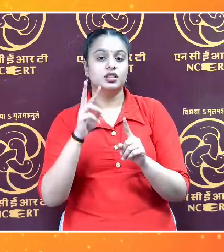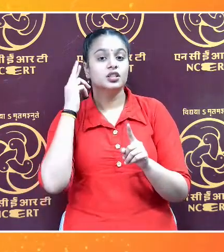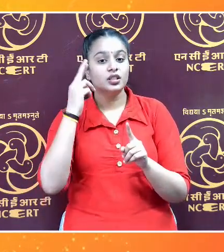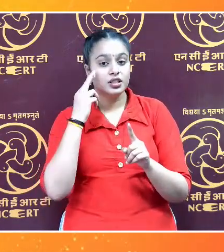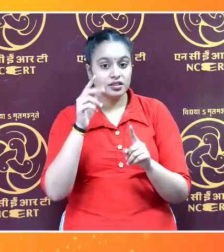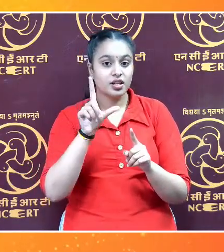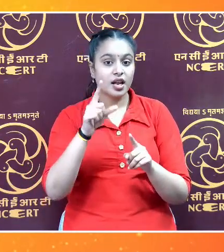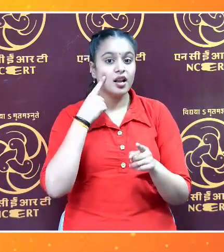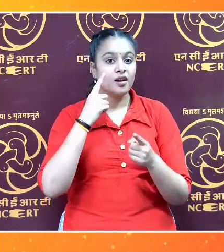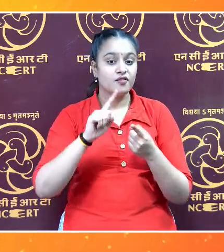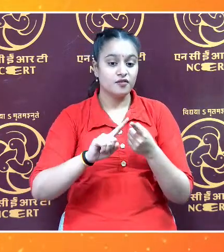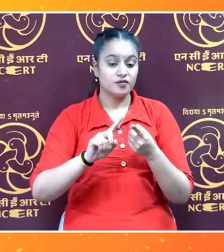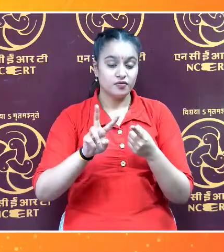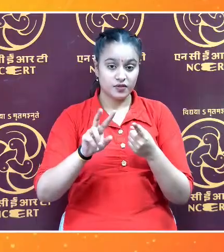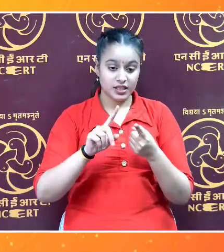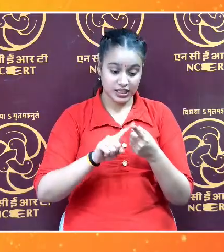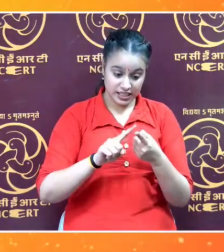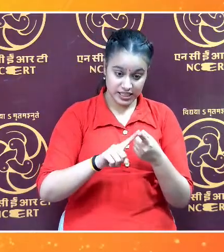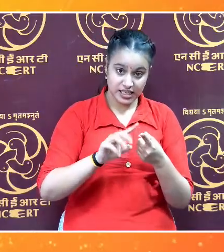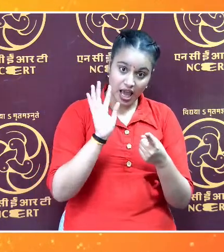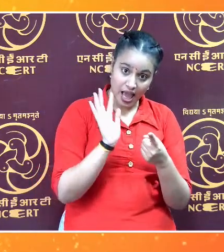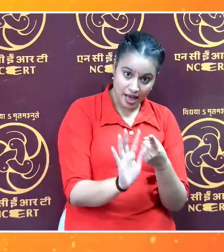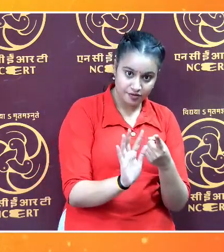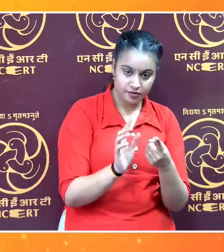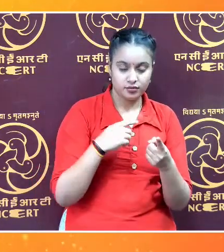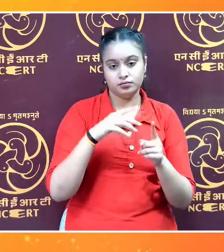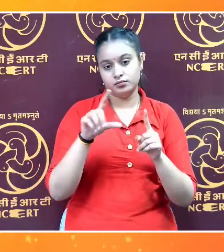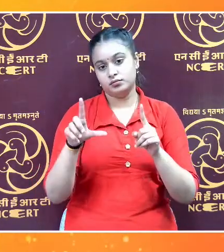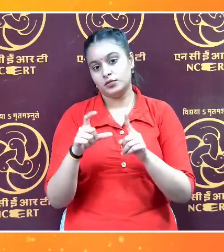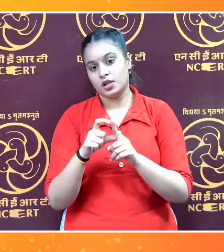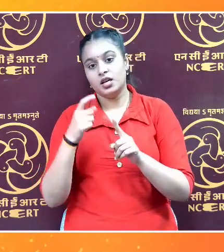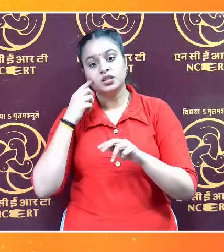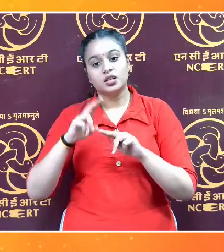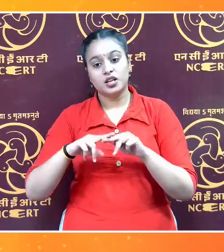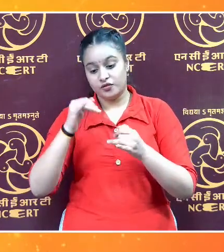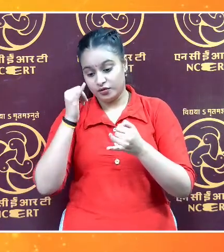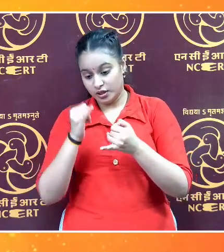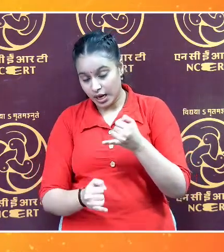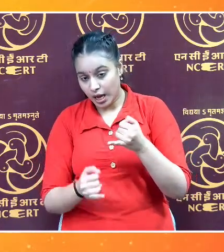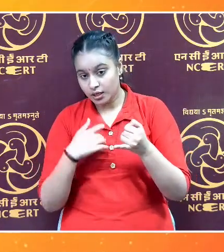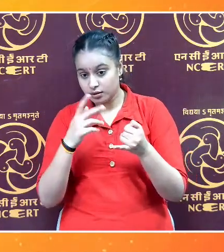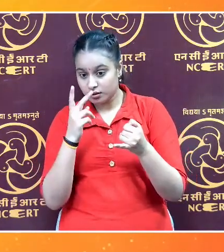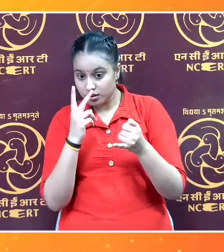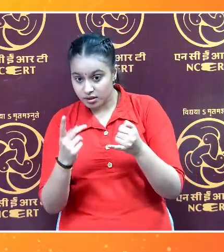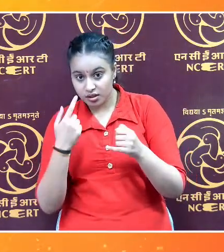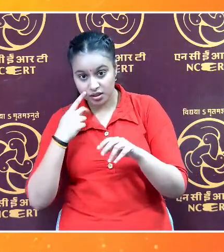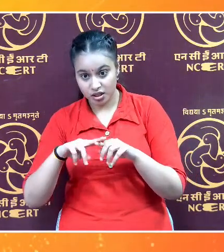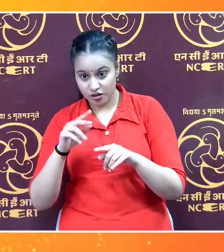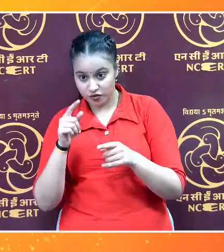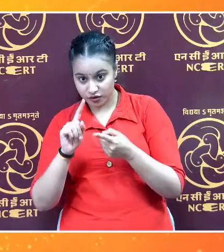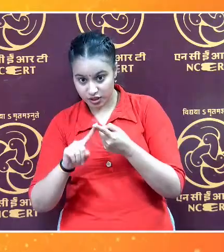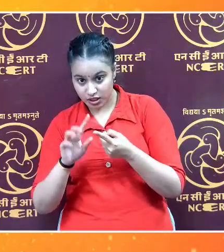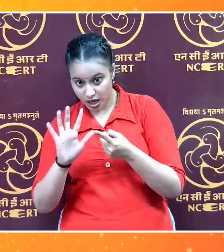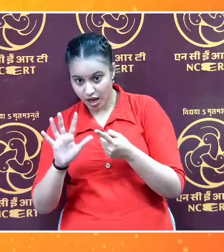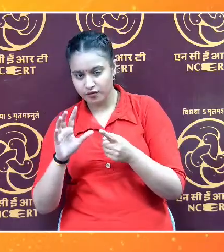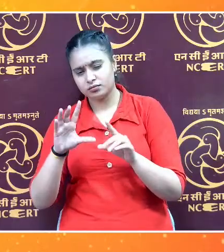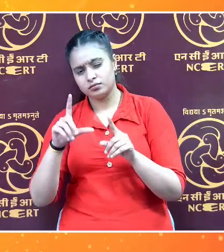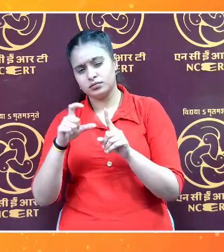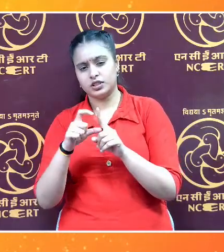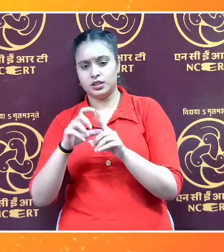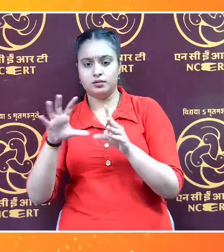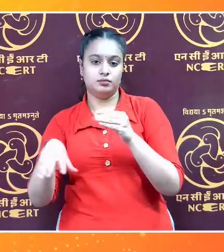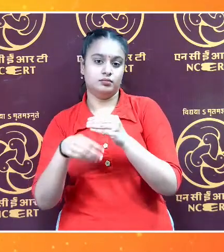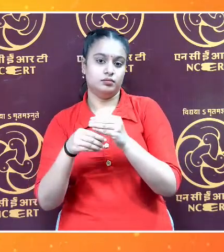E. Right? So, you have to make sure that where the word is ending with E, Okay. you have to just add D. You All will right. not